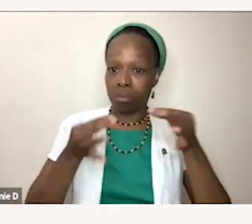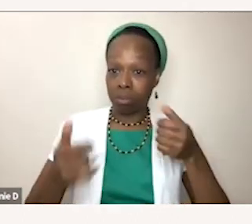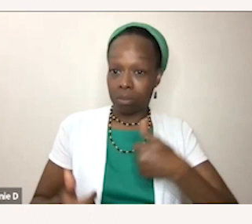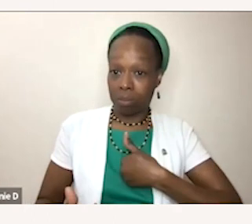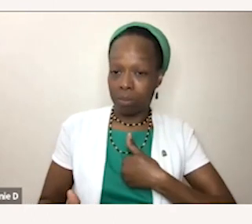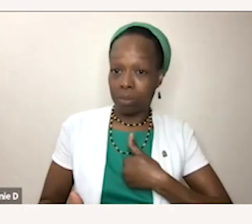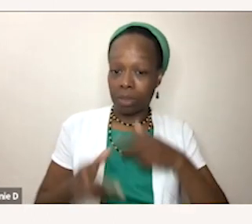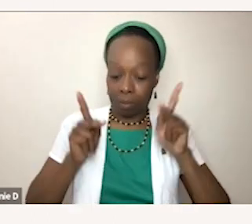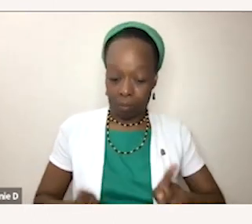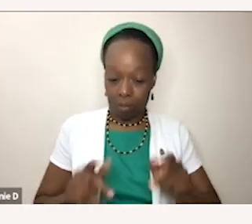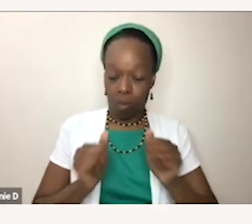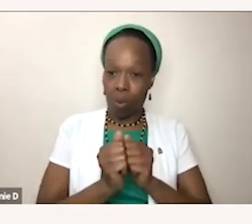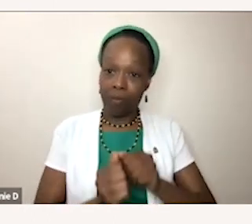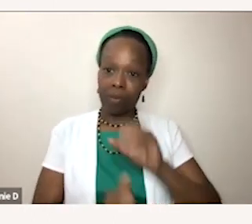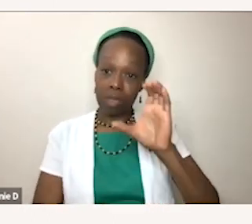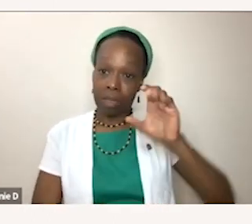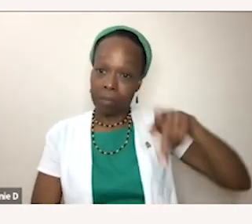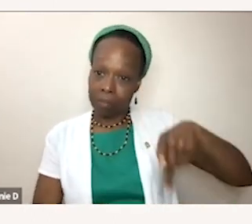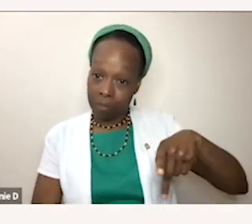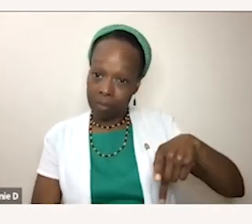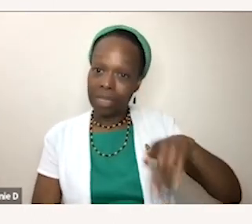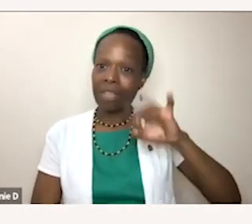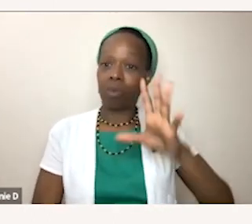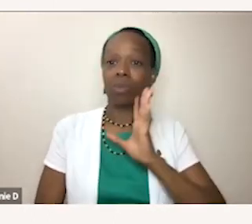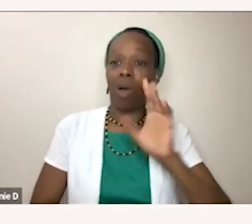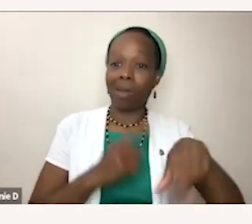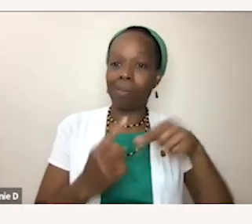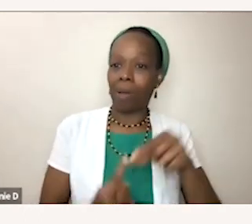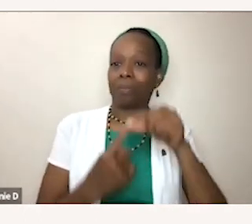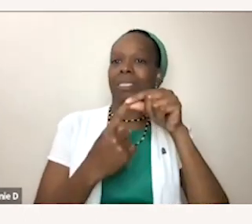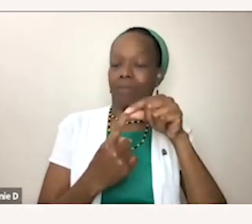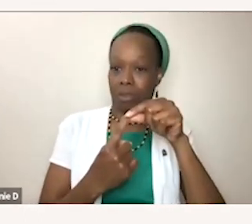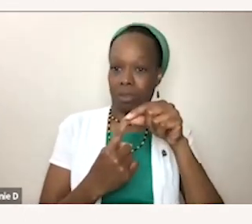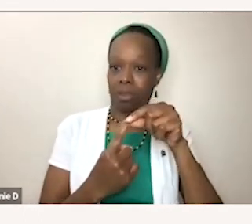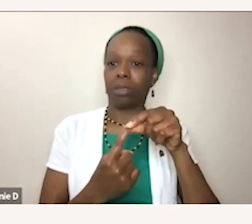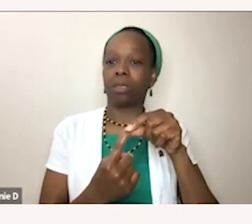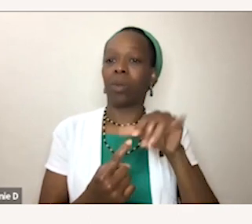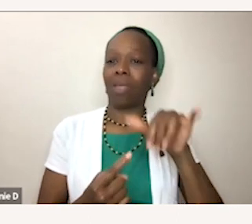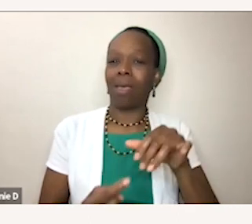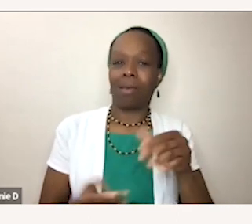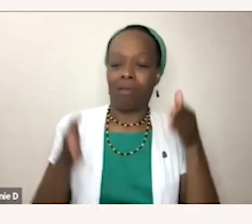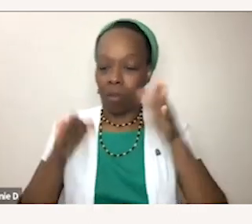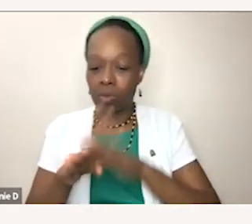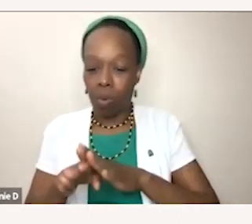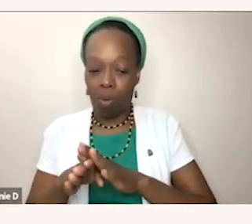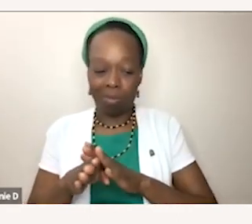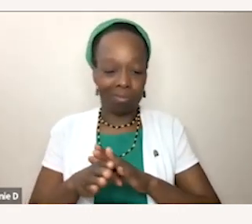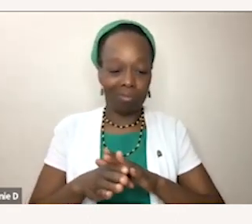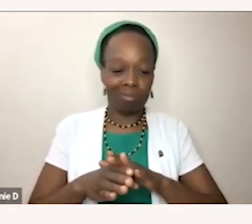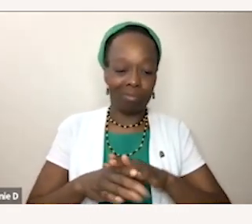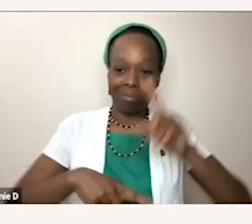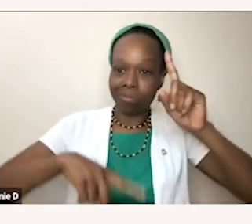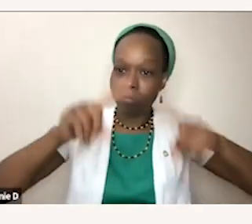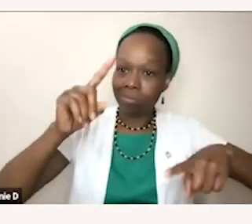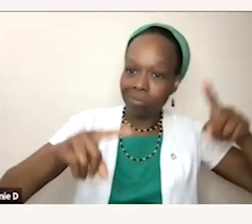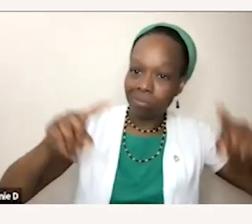about specifics. So that just really speaks to the versatility of both of these language models and